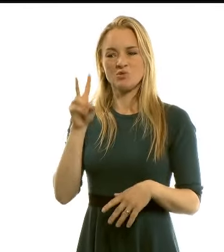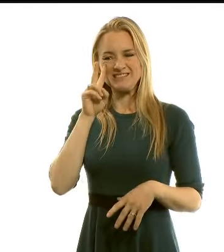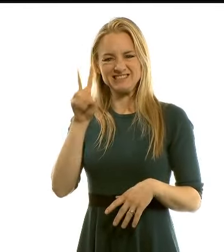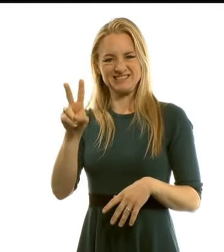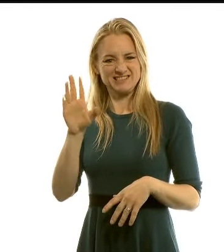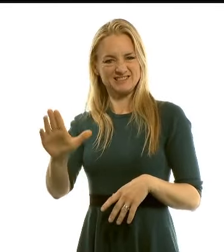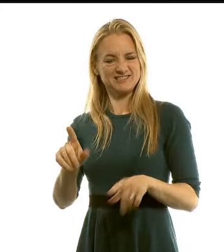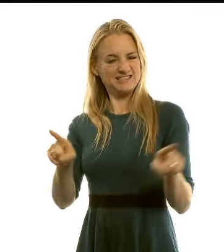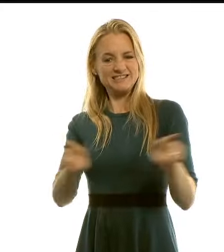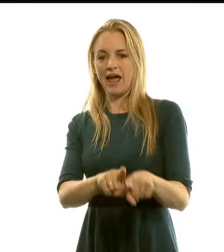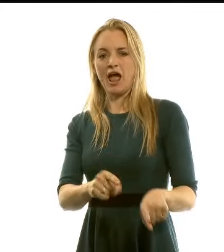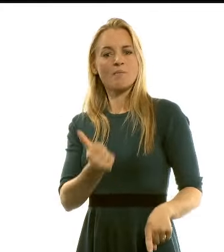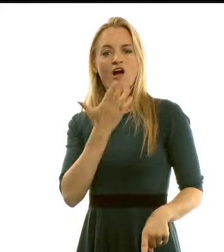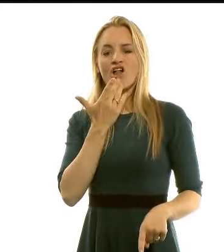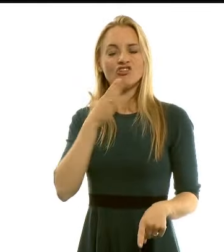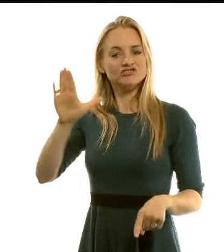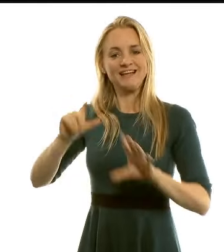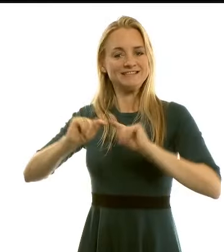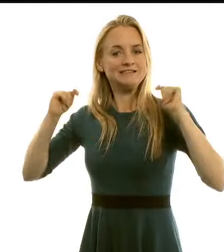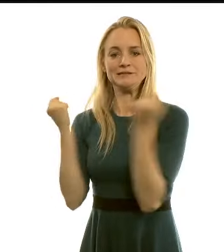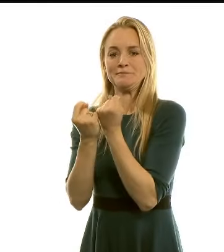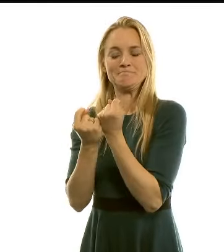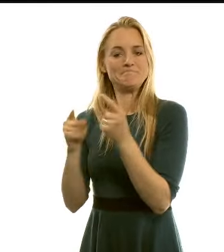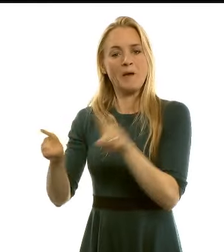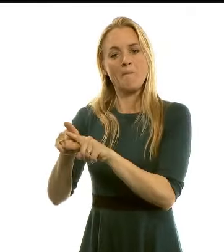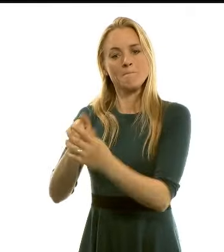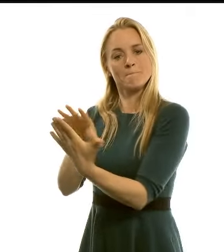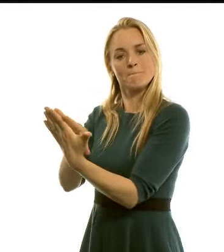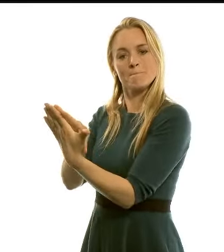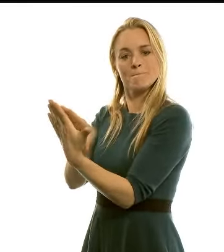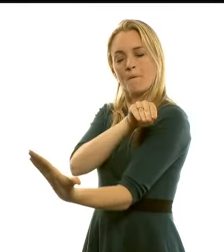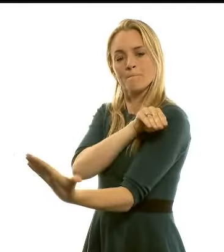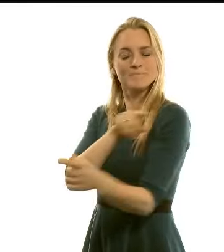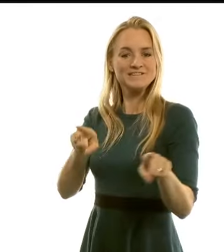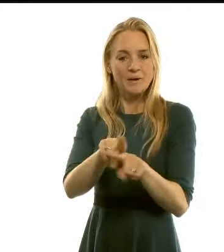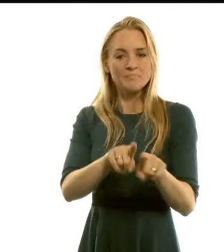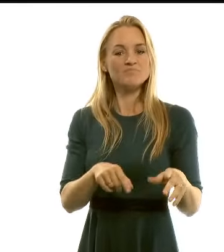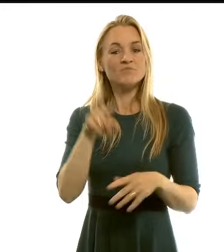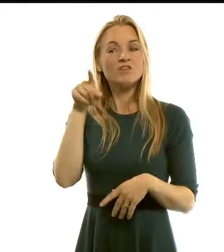run up and down the pitch. This LEGO BrickHeadz figure can be customized so it